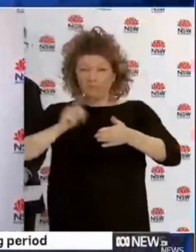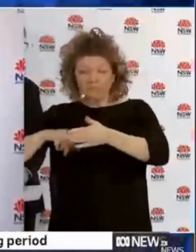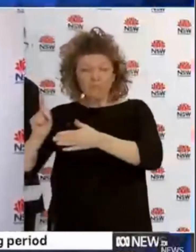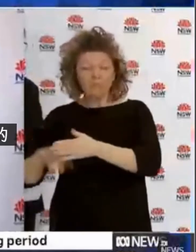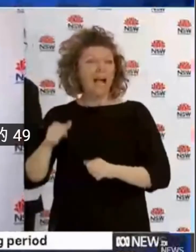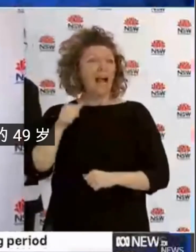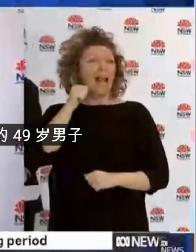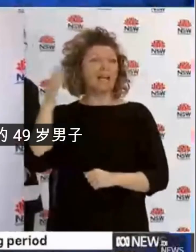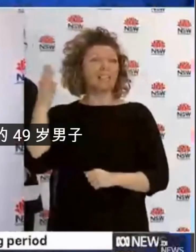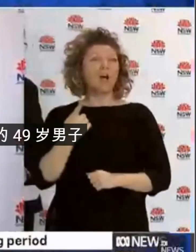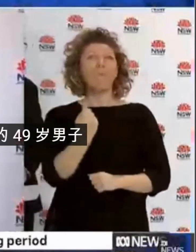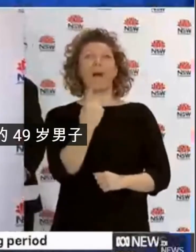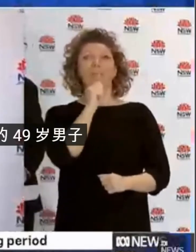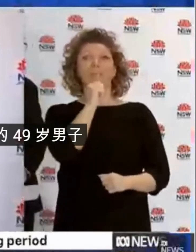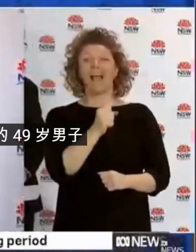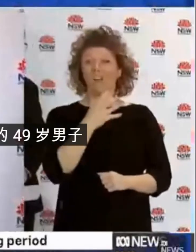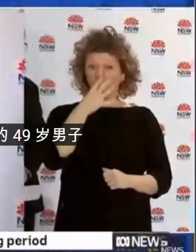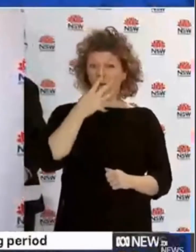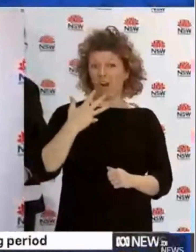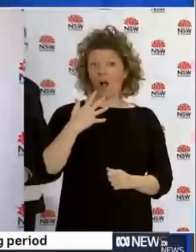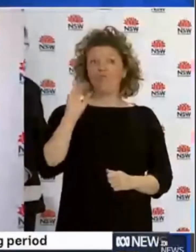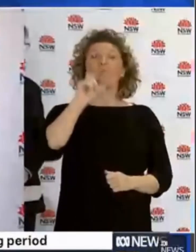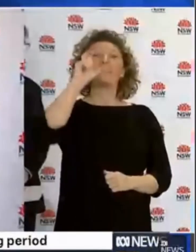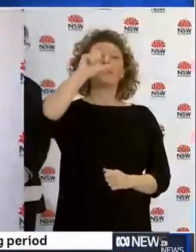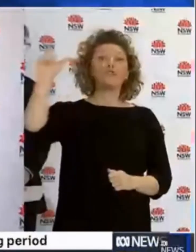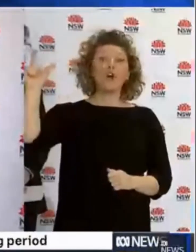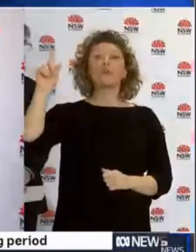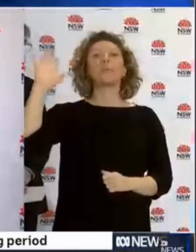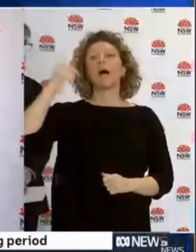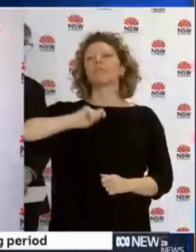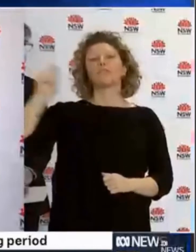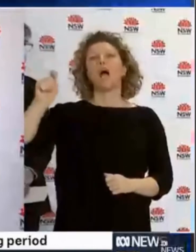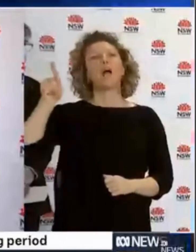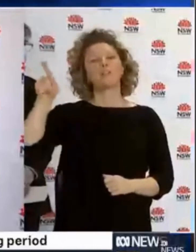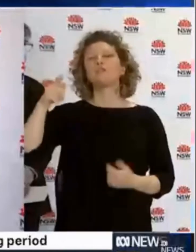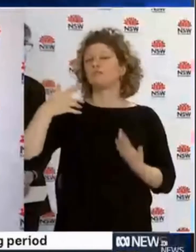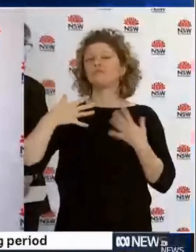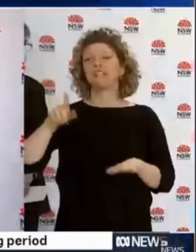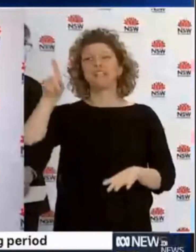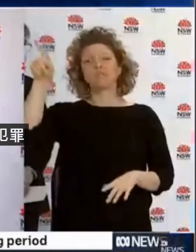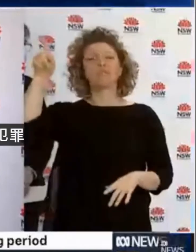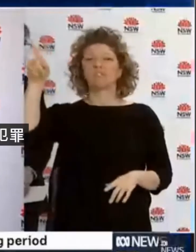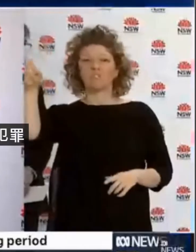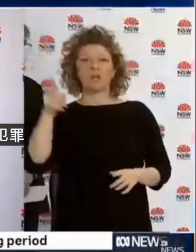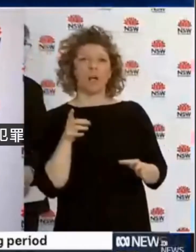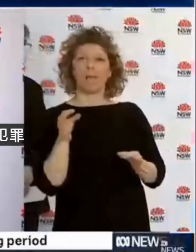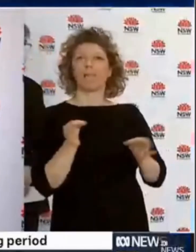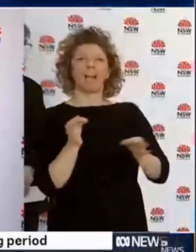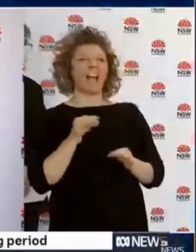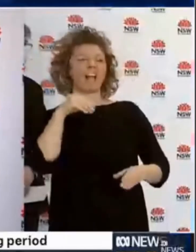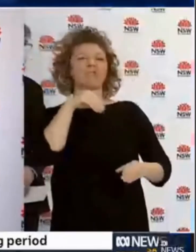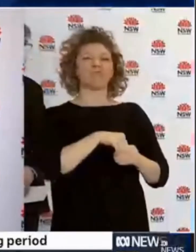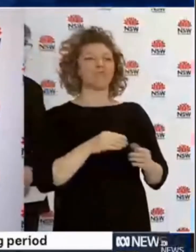a 49-year-old man from the Central Coast was charged with criminal offences relating to the incitement of last week's